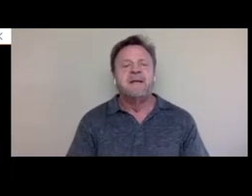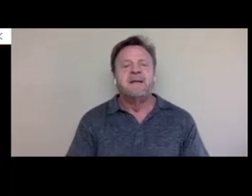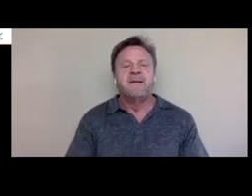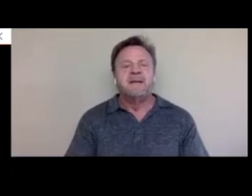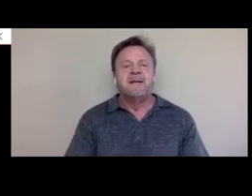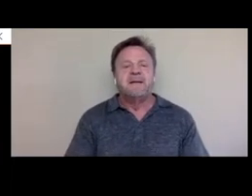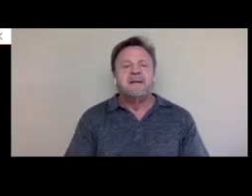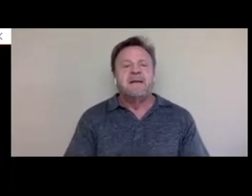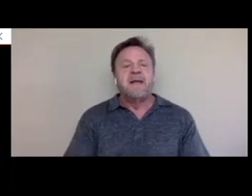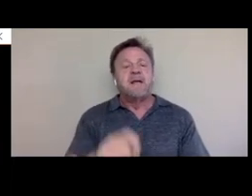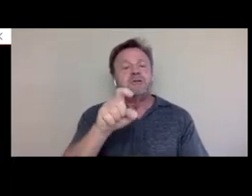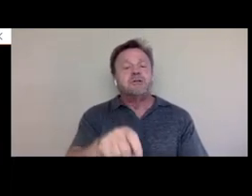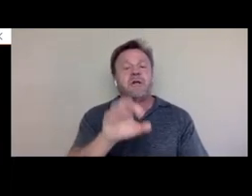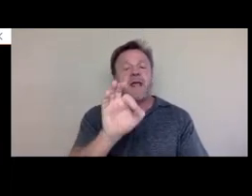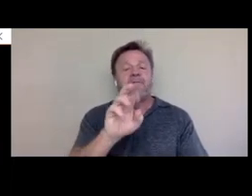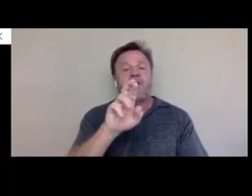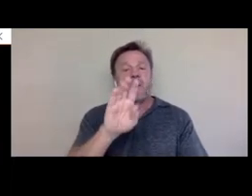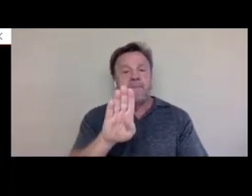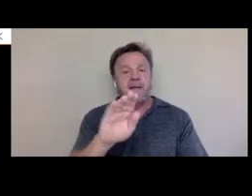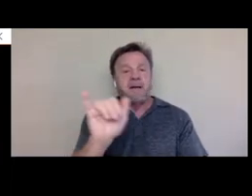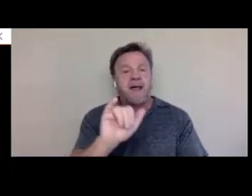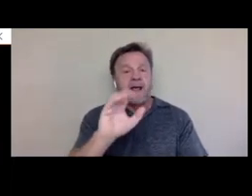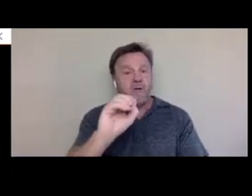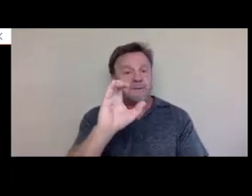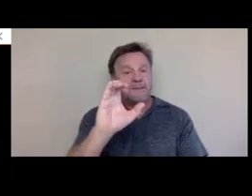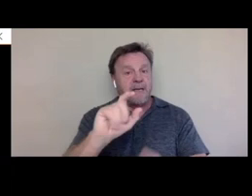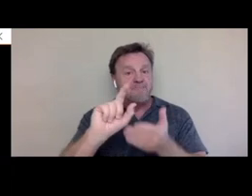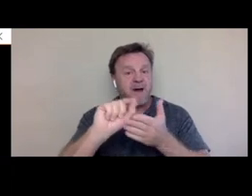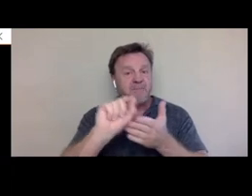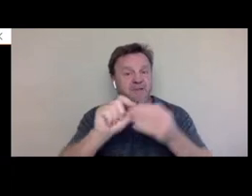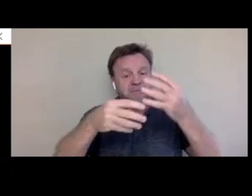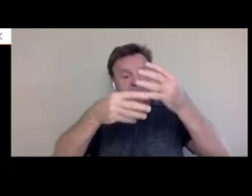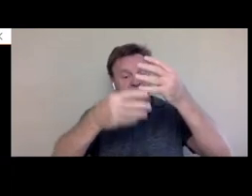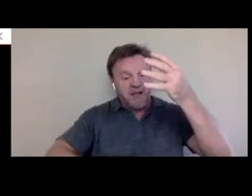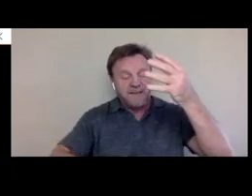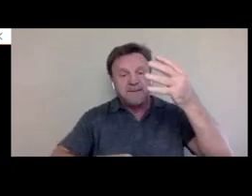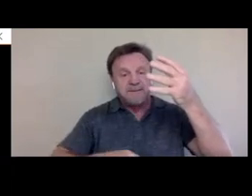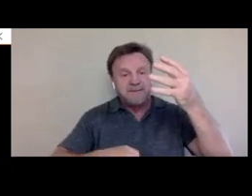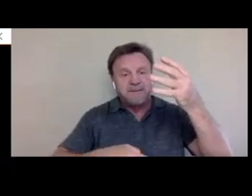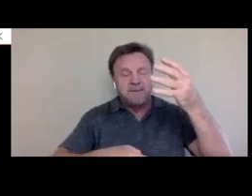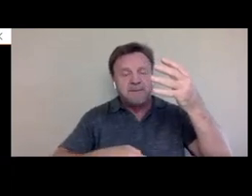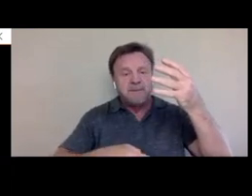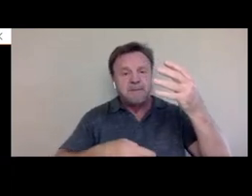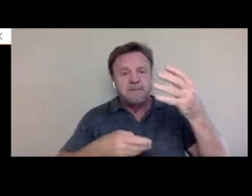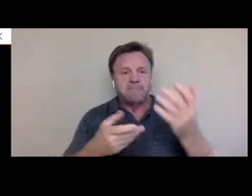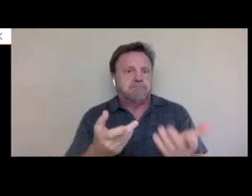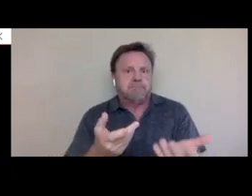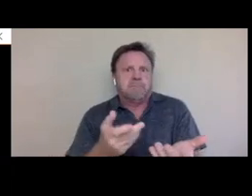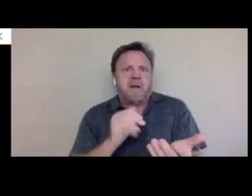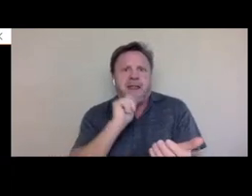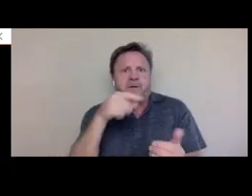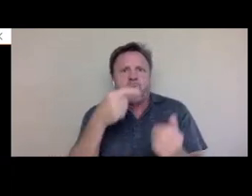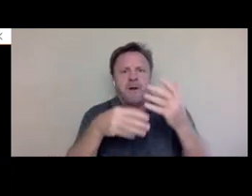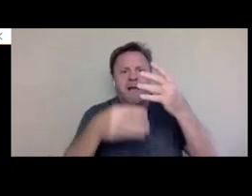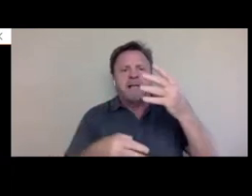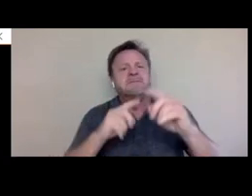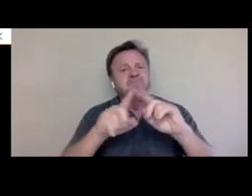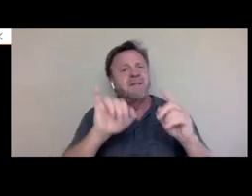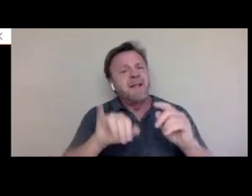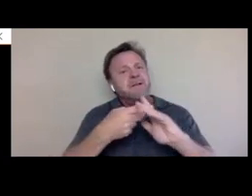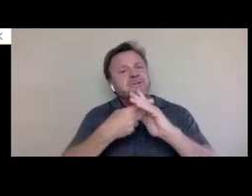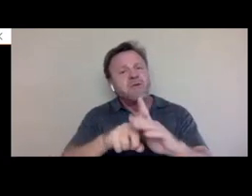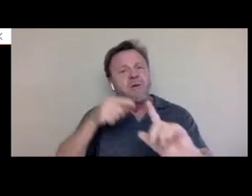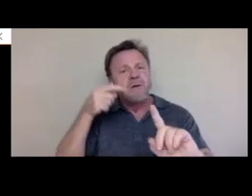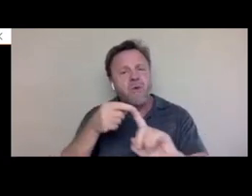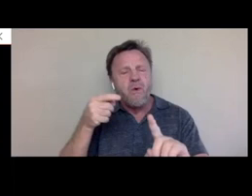And should FRB like OCC publish a list? That would not be the only list, but at least a starting point.